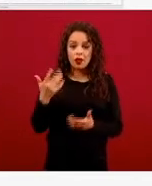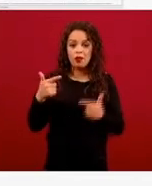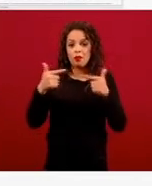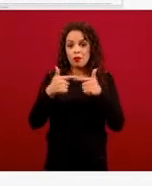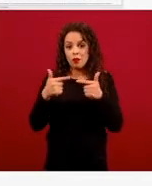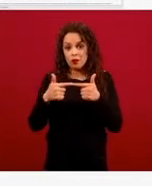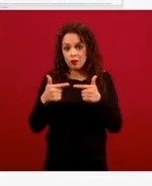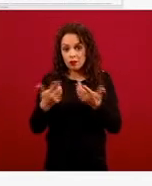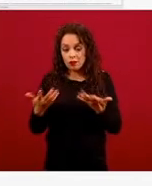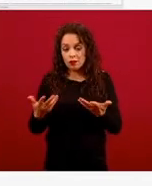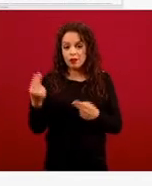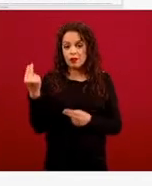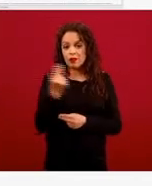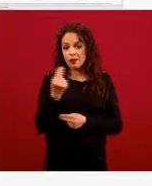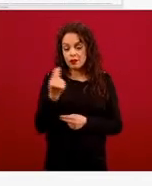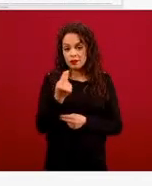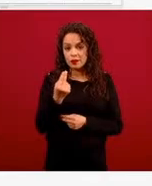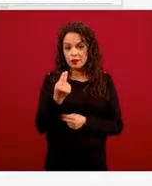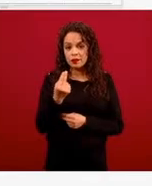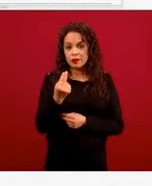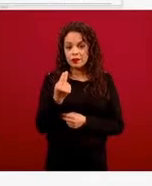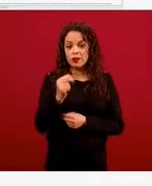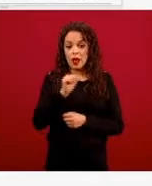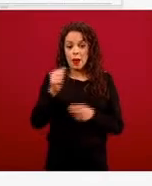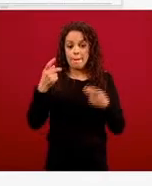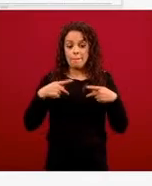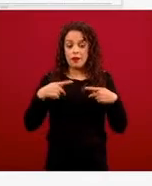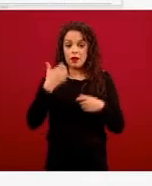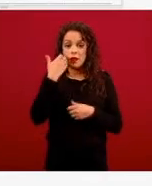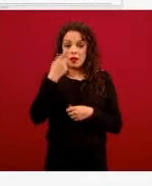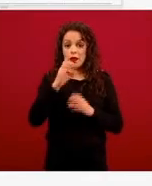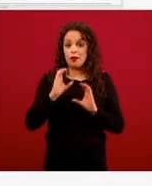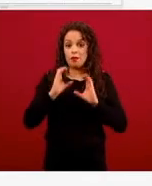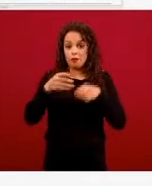costs. Google ads cost a lot of money. So do Facebook ads.